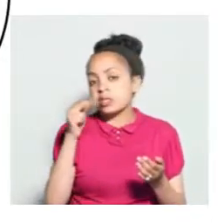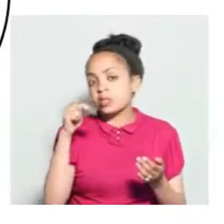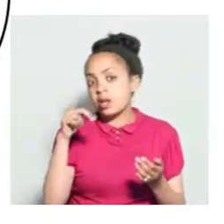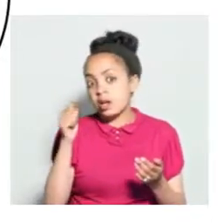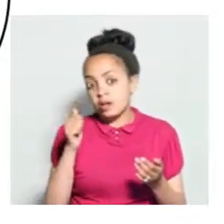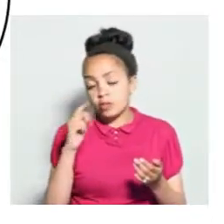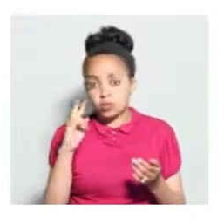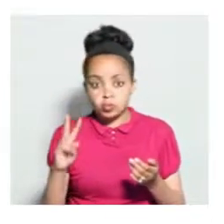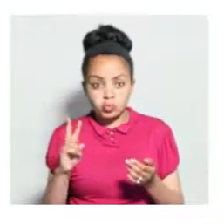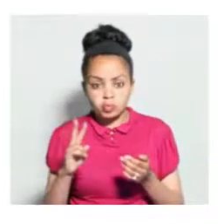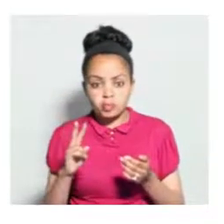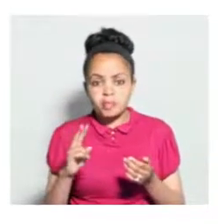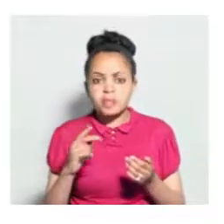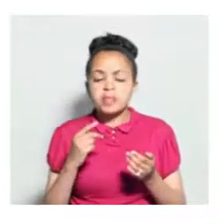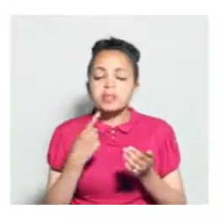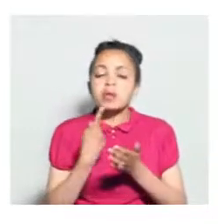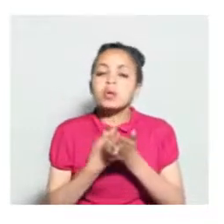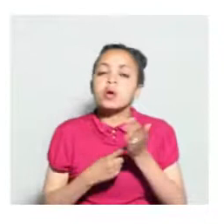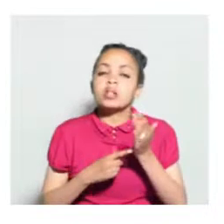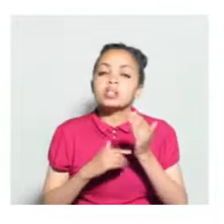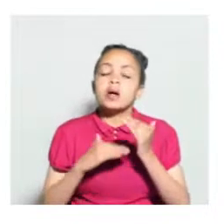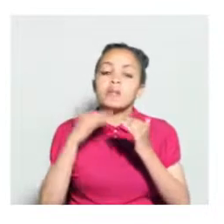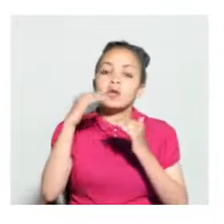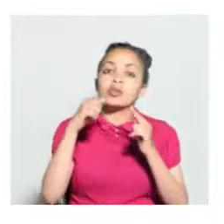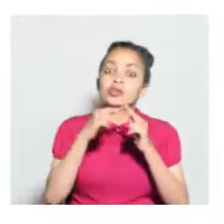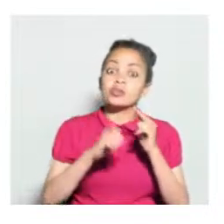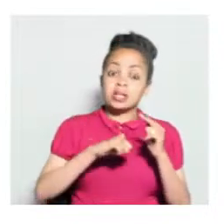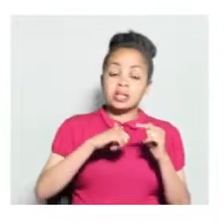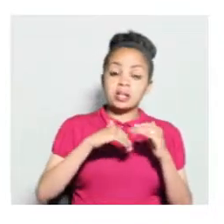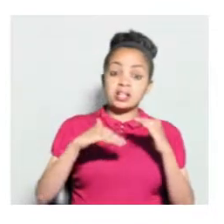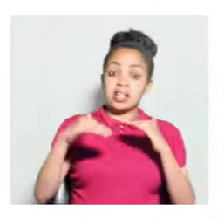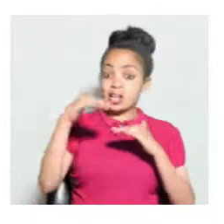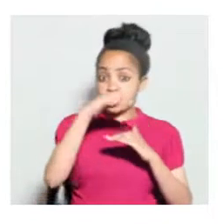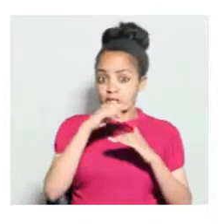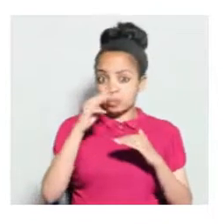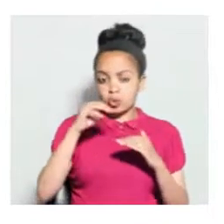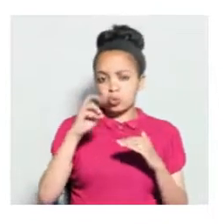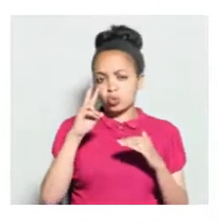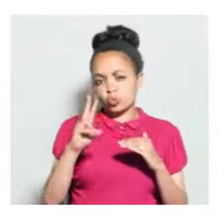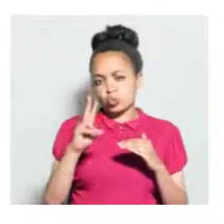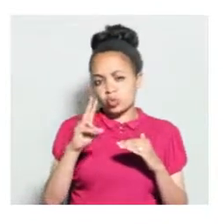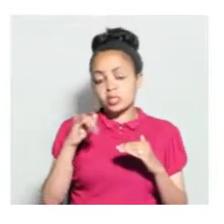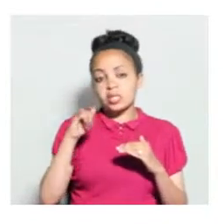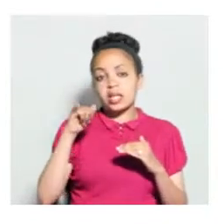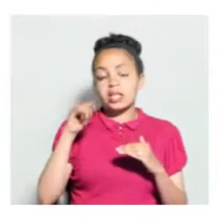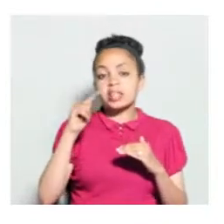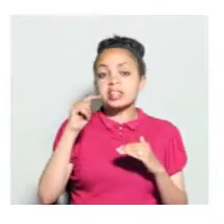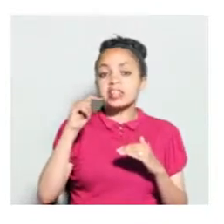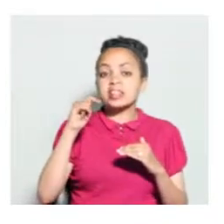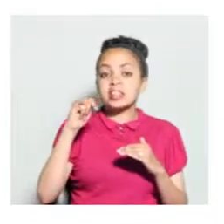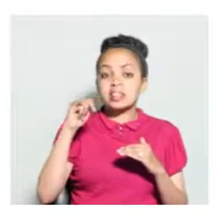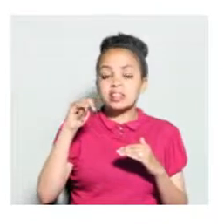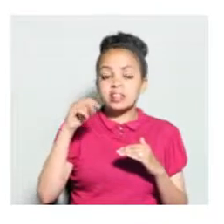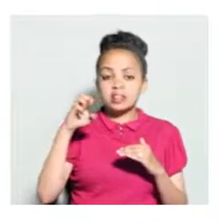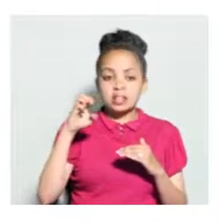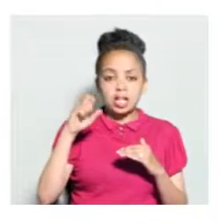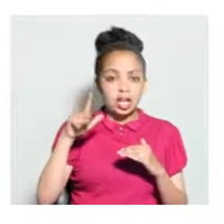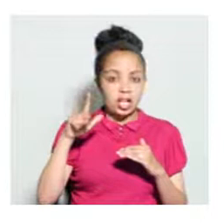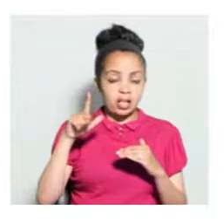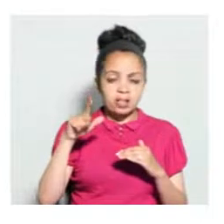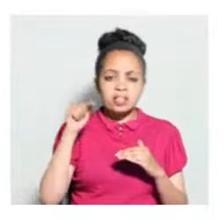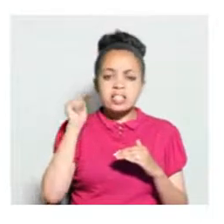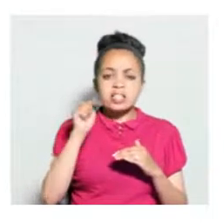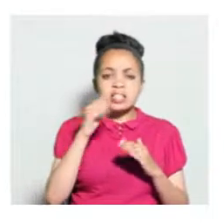II. What can progress to that of the next stage of meiosis II is telophase II.